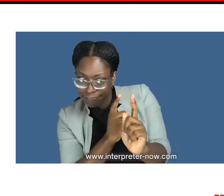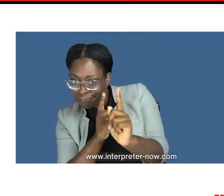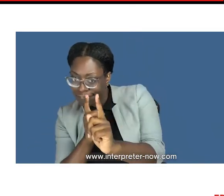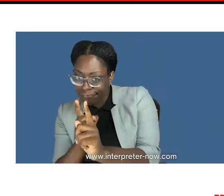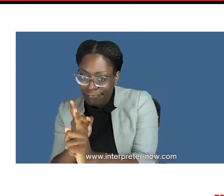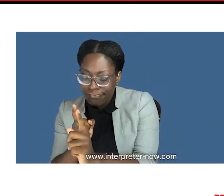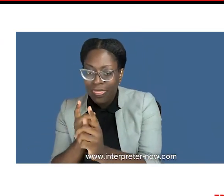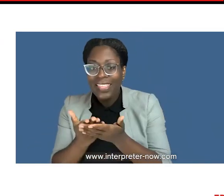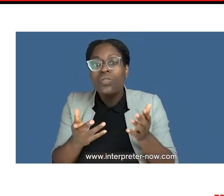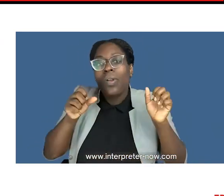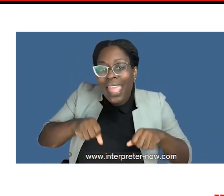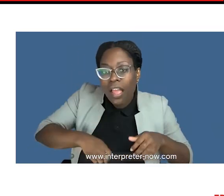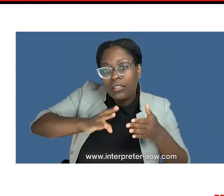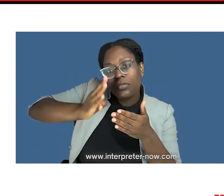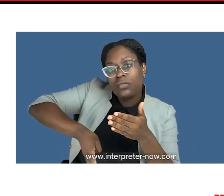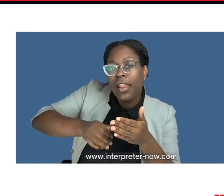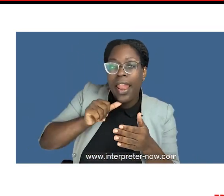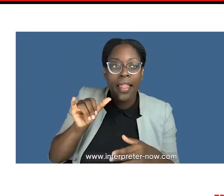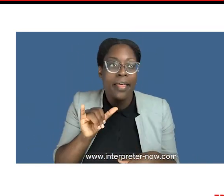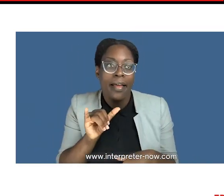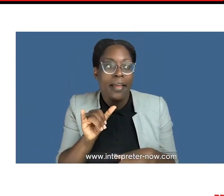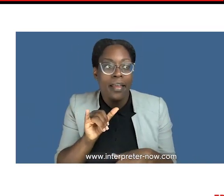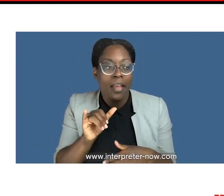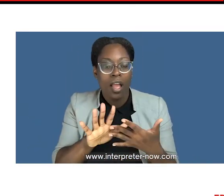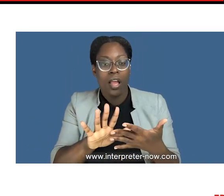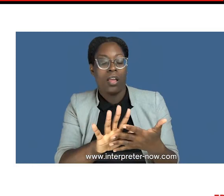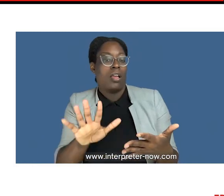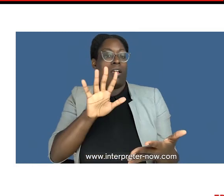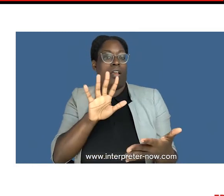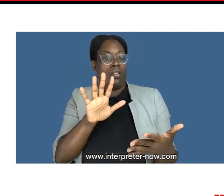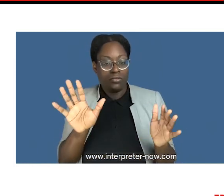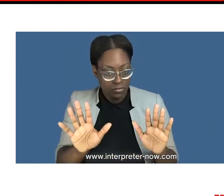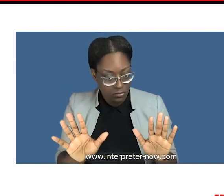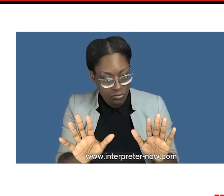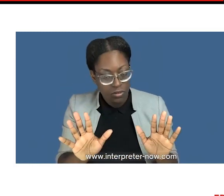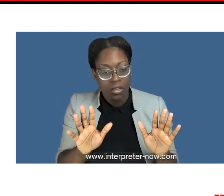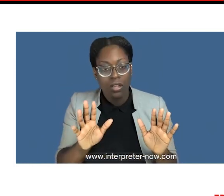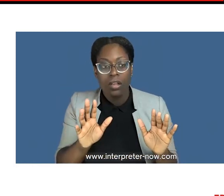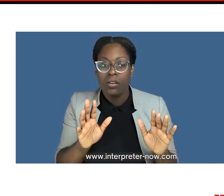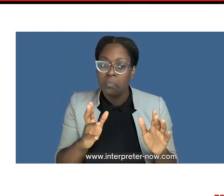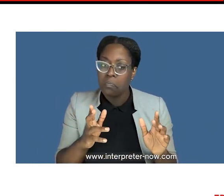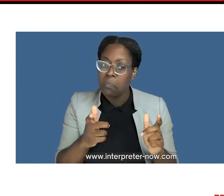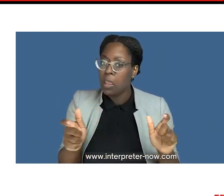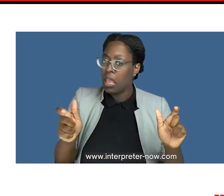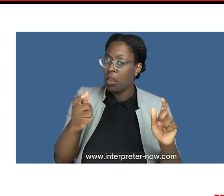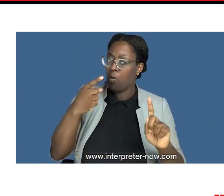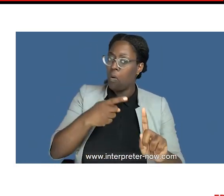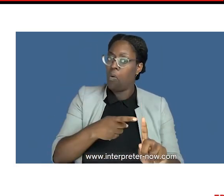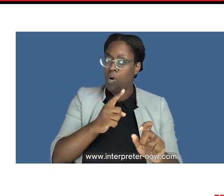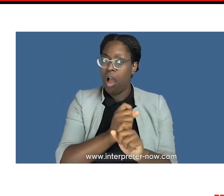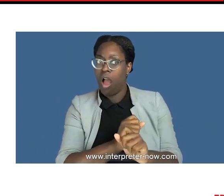those, and really tangible goals. Don't make them stretch goals, but